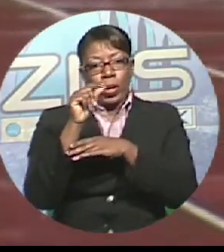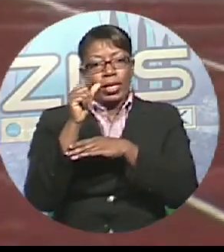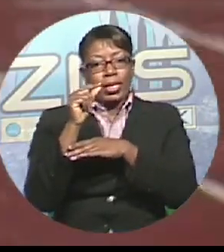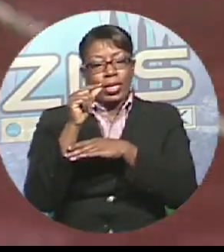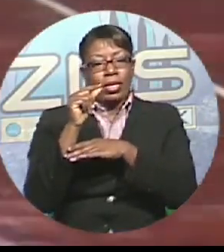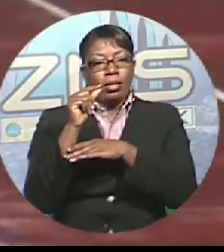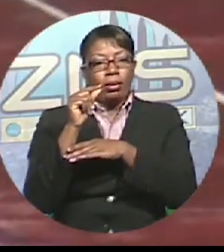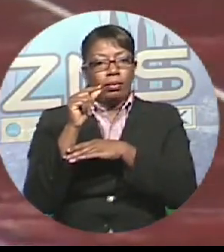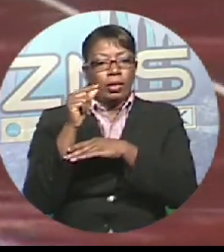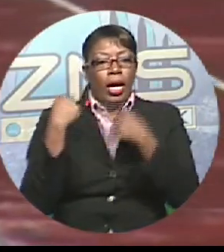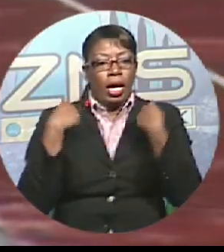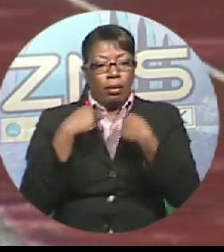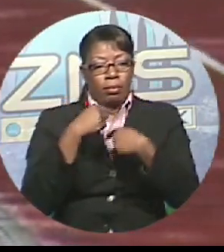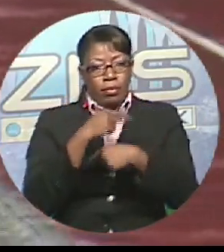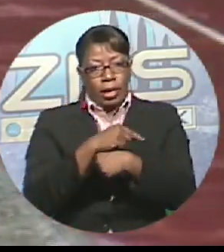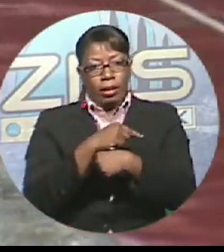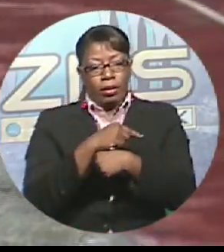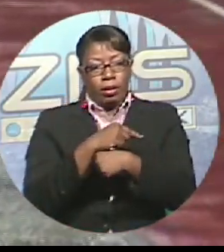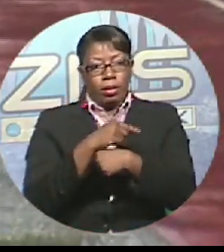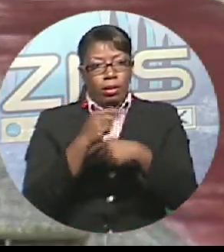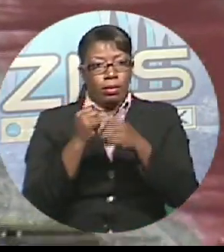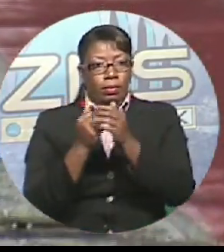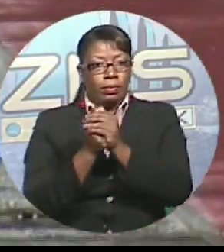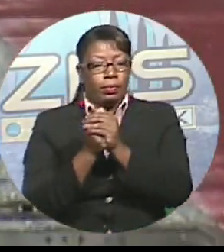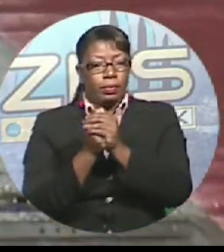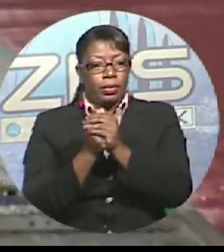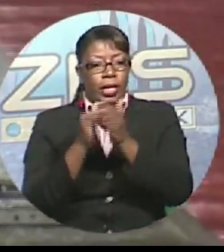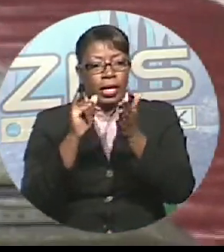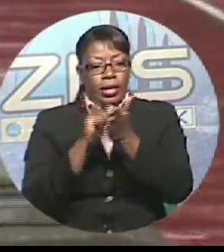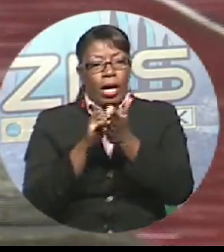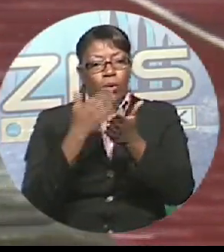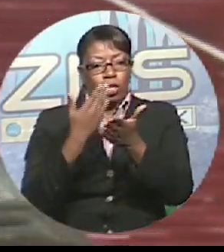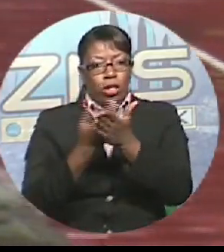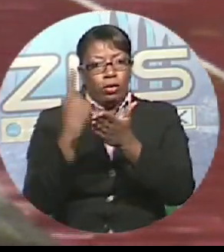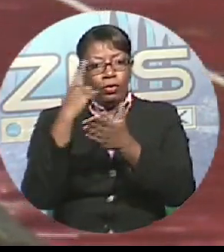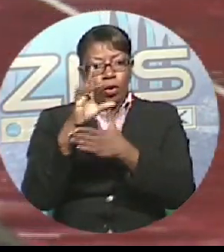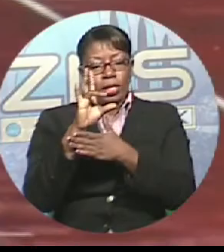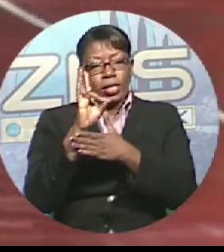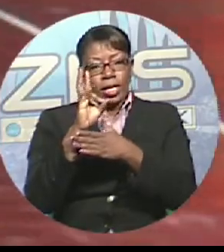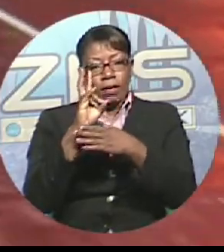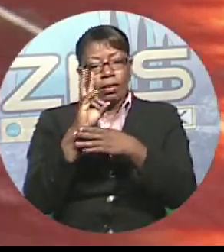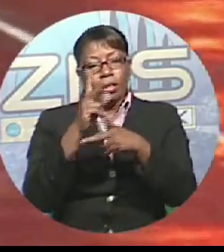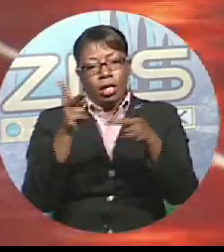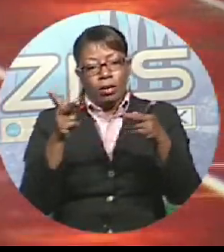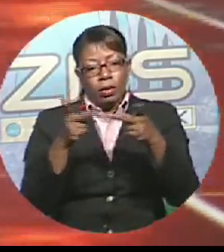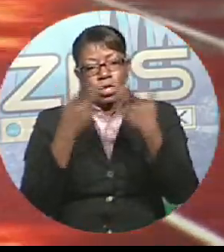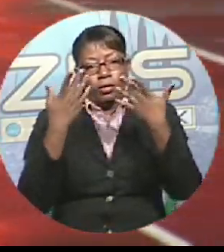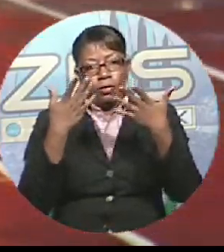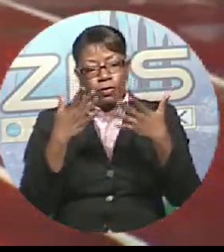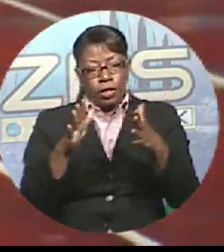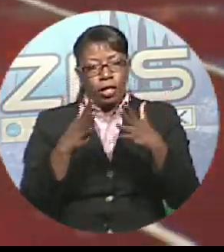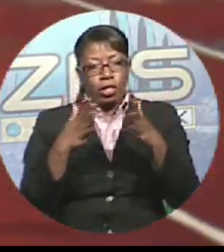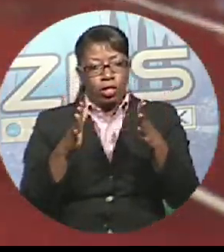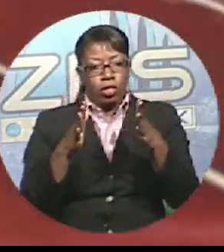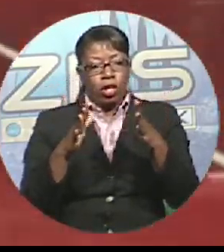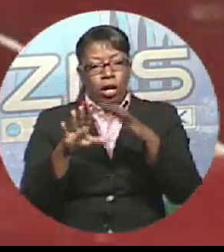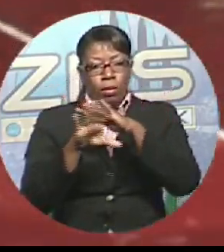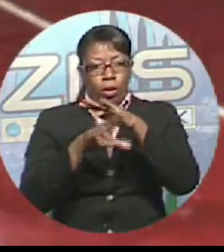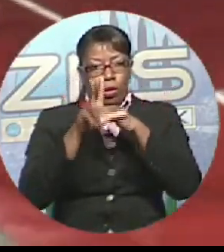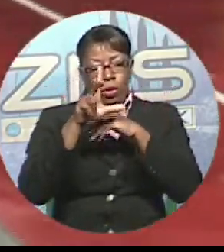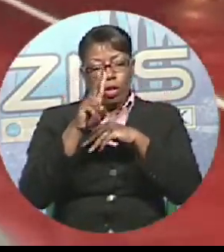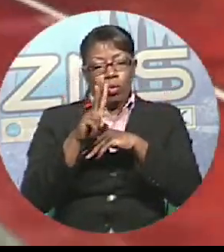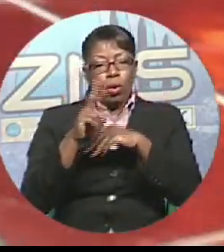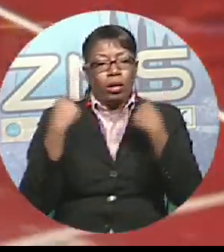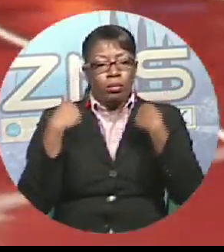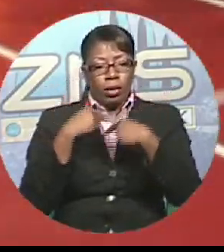medals, 1 gold, 8 silver, and 11 bronze. That was good enough for a 7th place finish overall, well below the 31 medals we